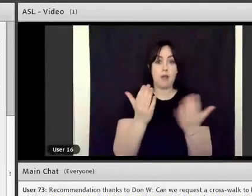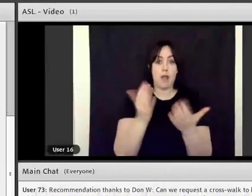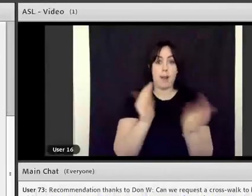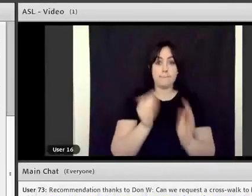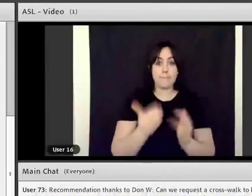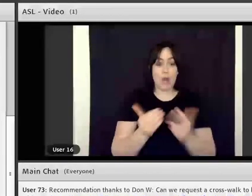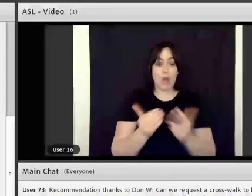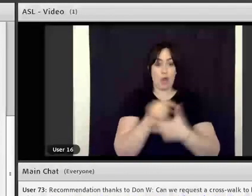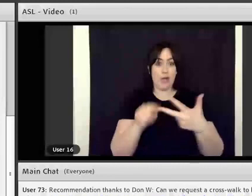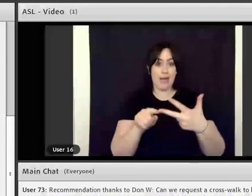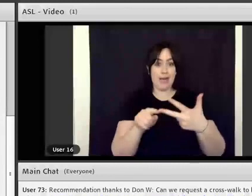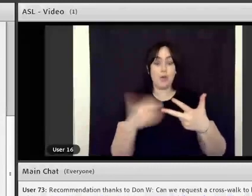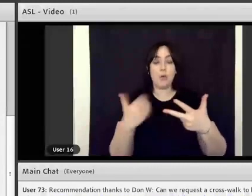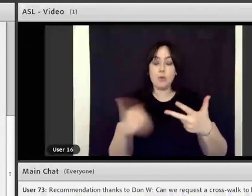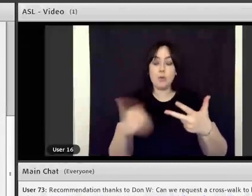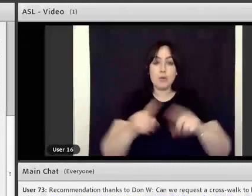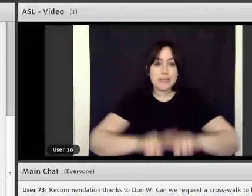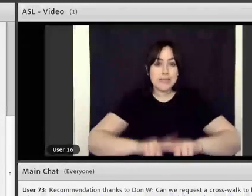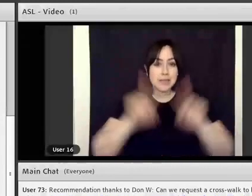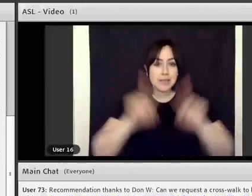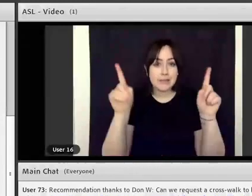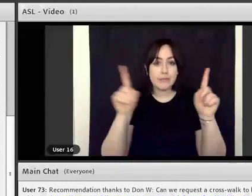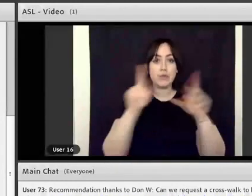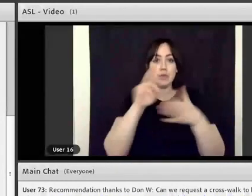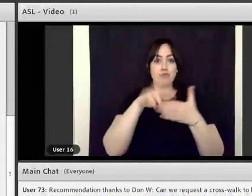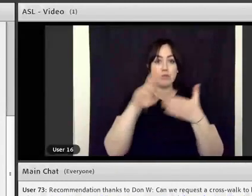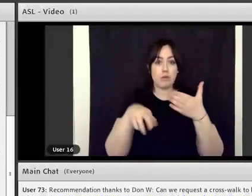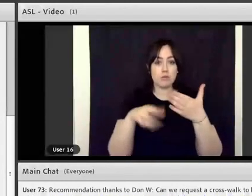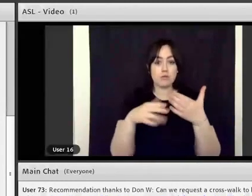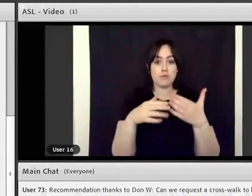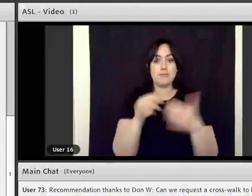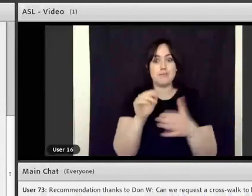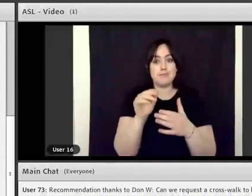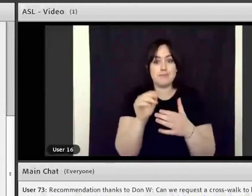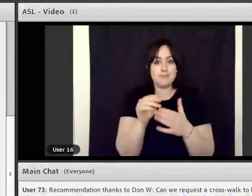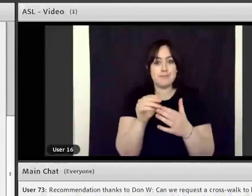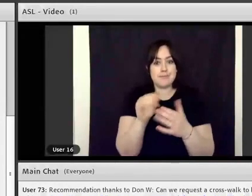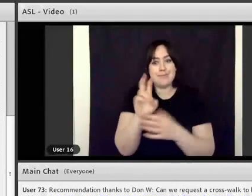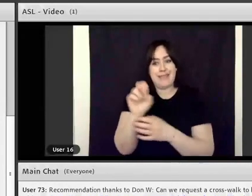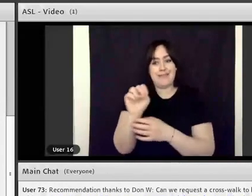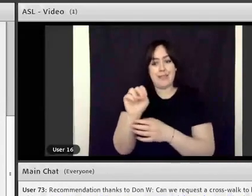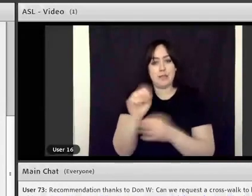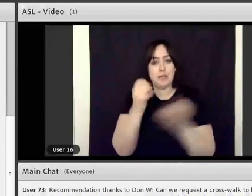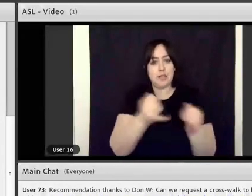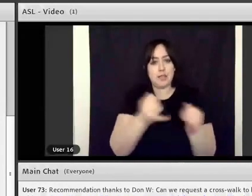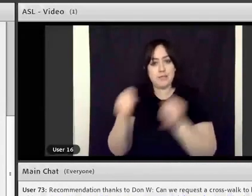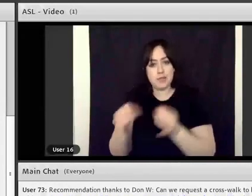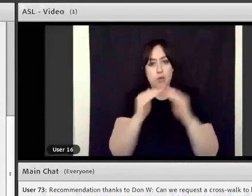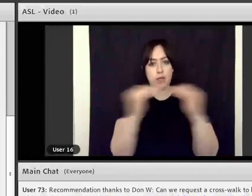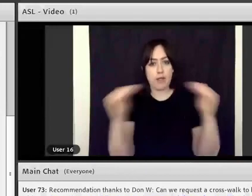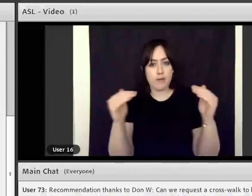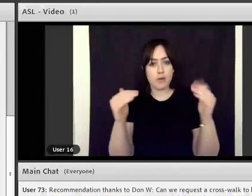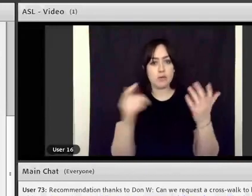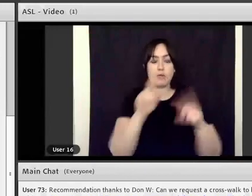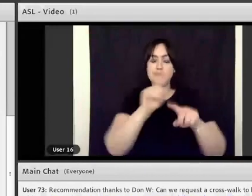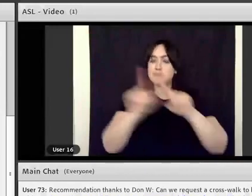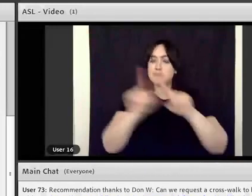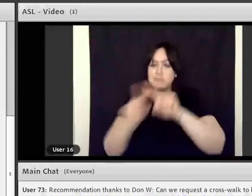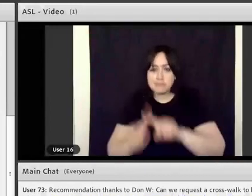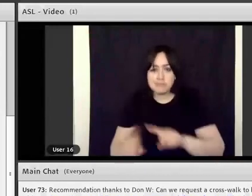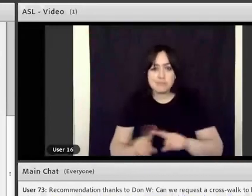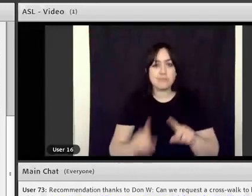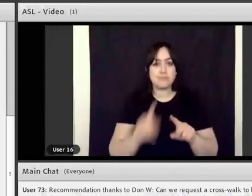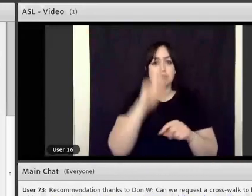same individual students over across all three data sets. And we just couldn't figure out which one to